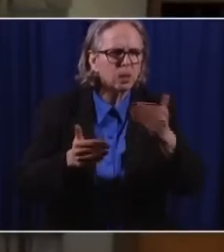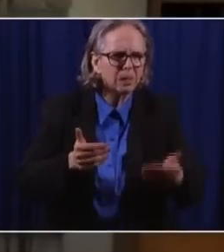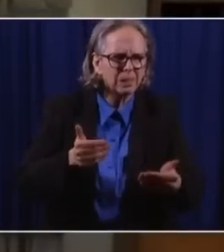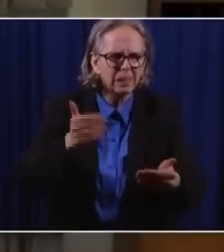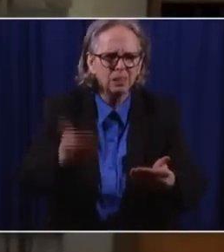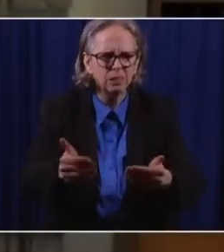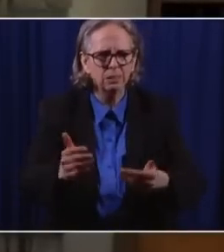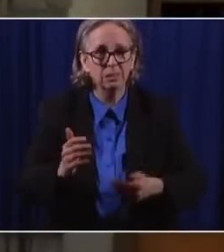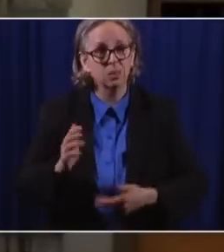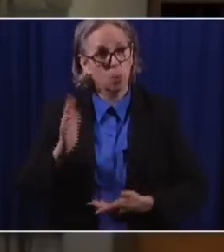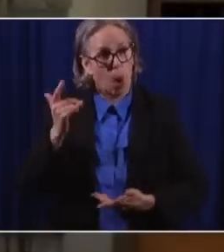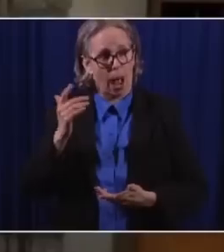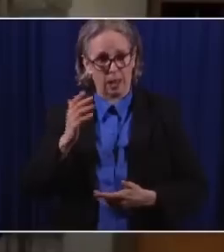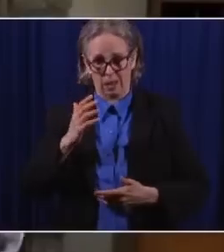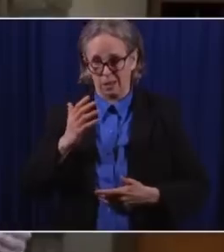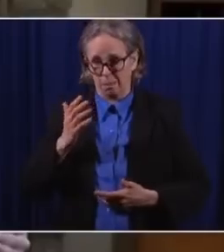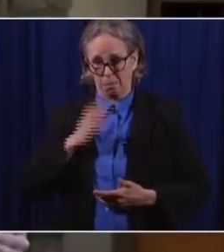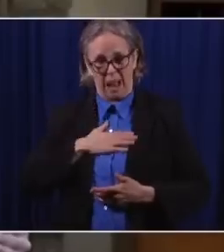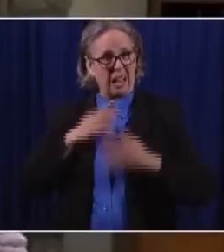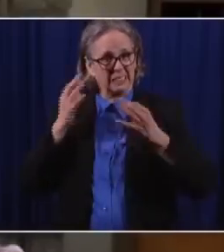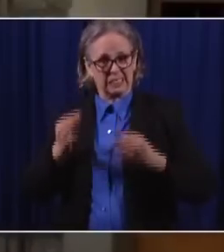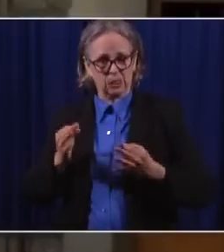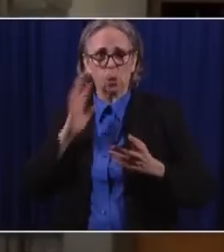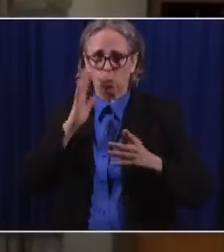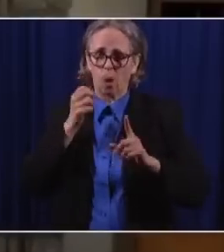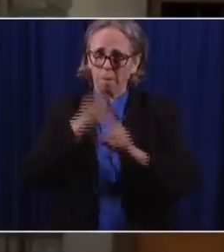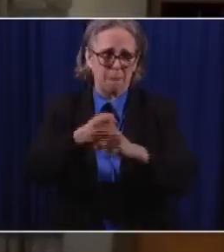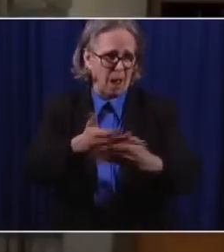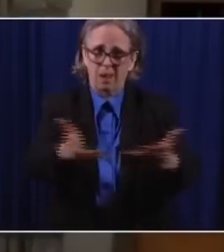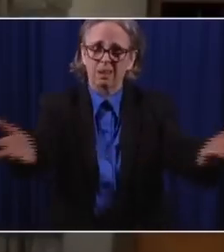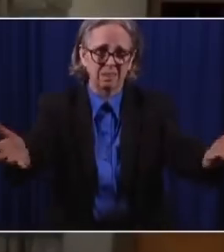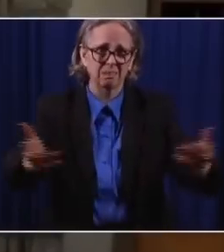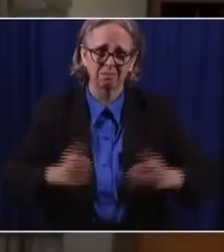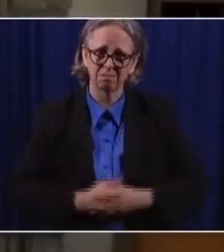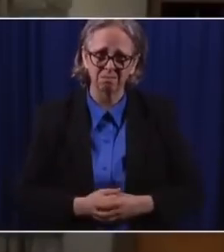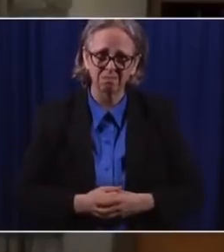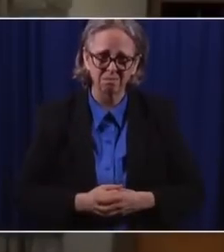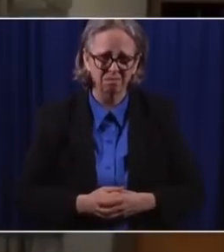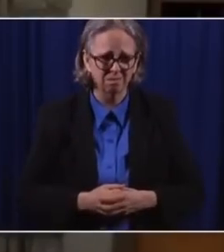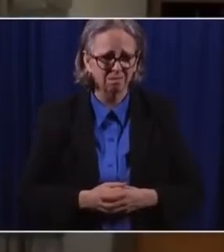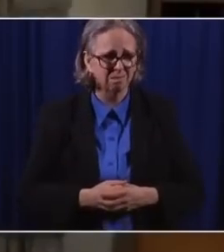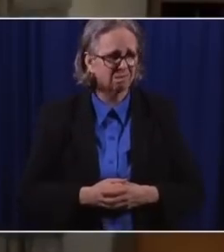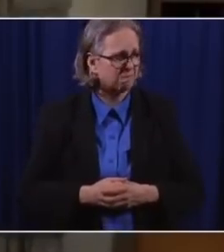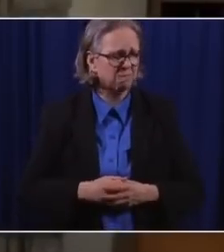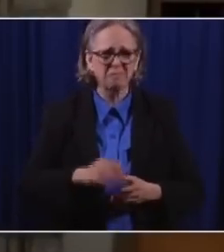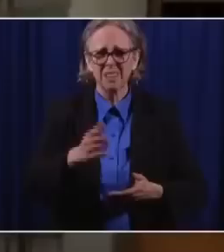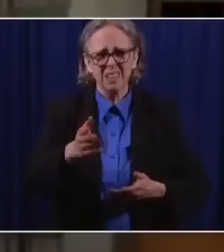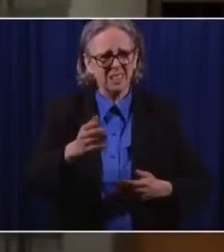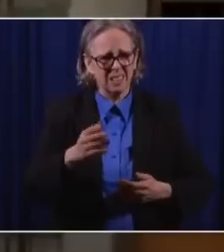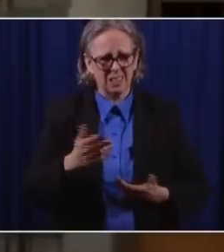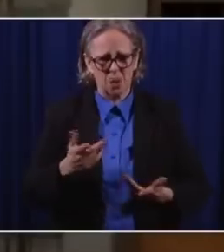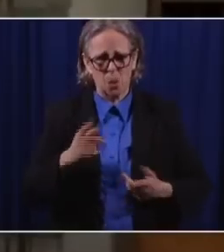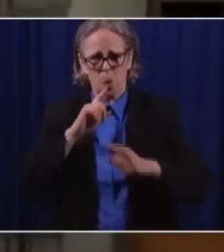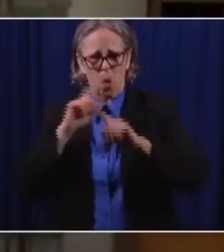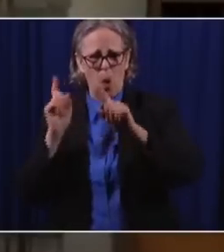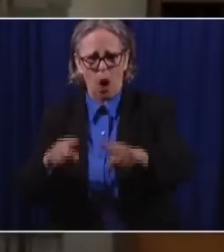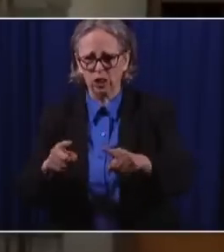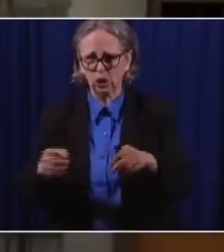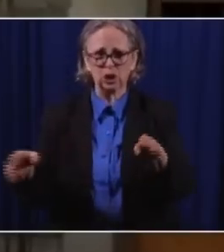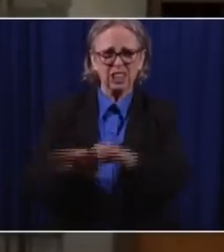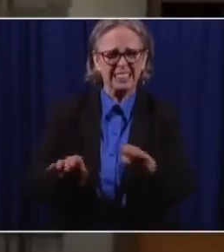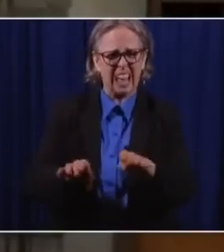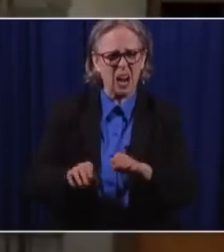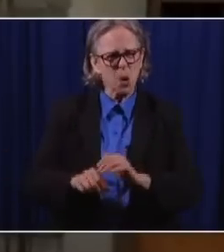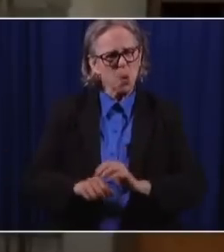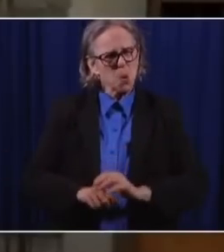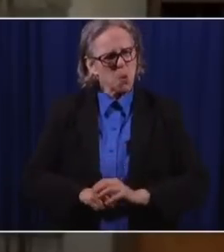you start moving to shutdowns, that there are other ramifications and there are other downsides. And what